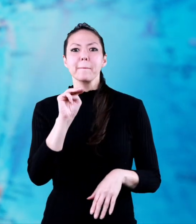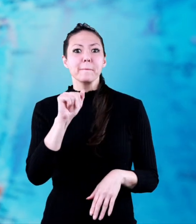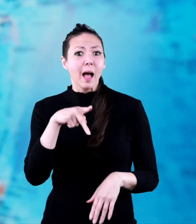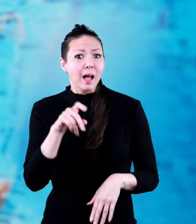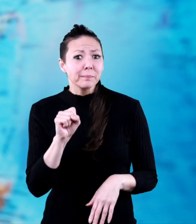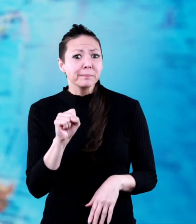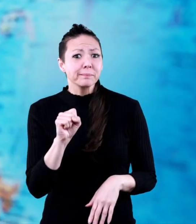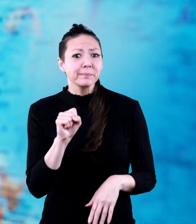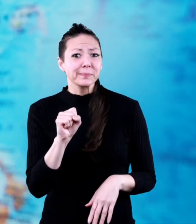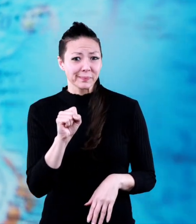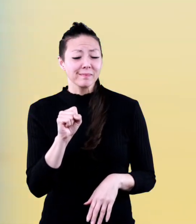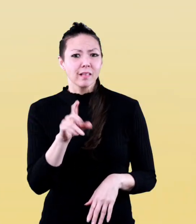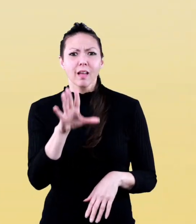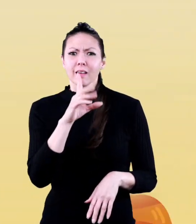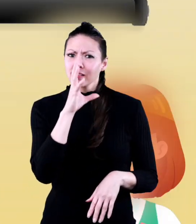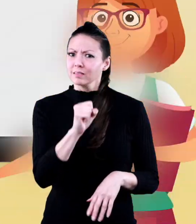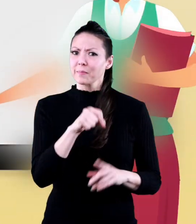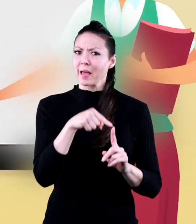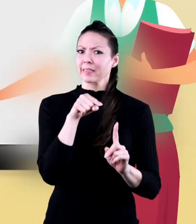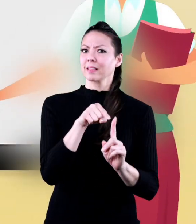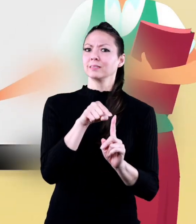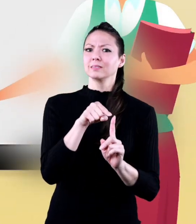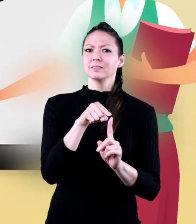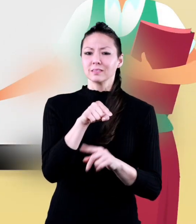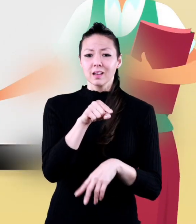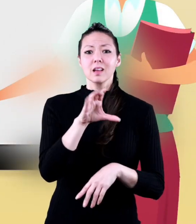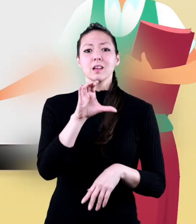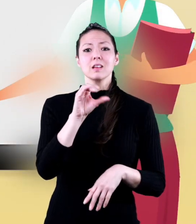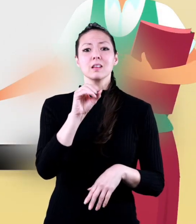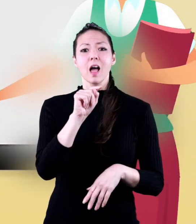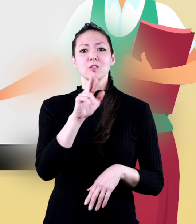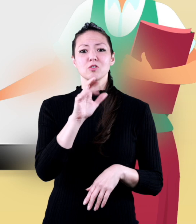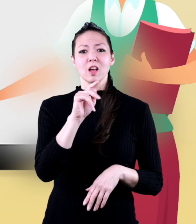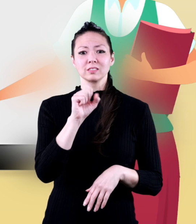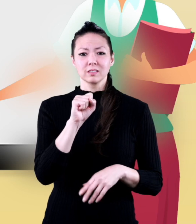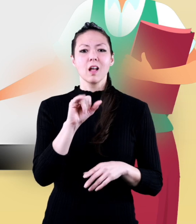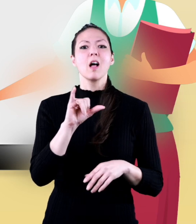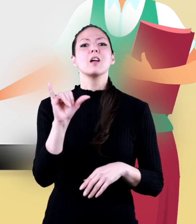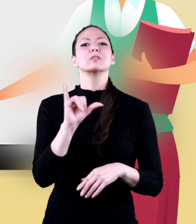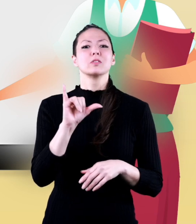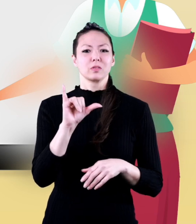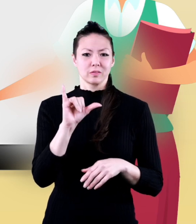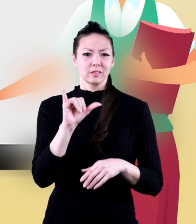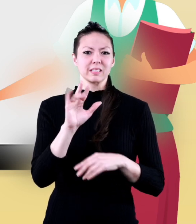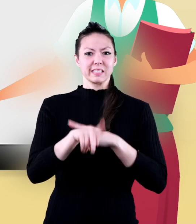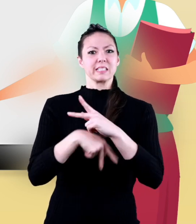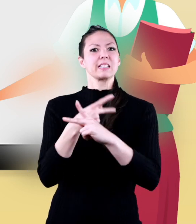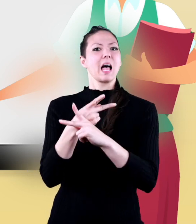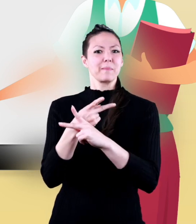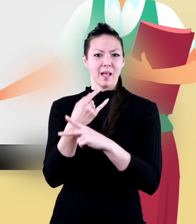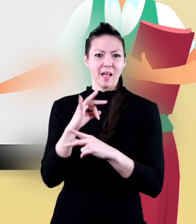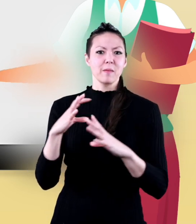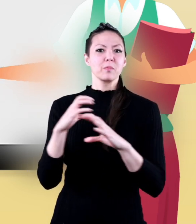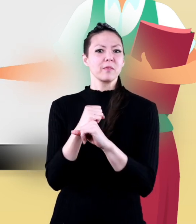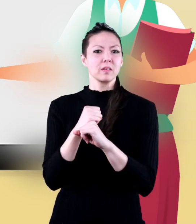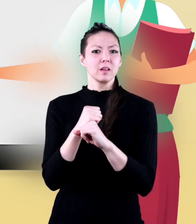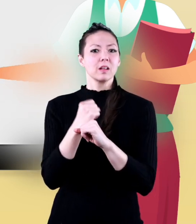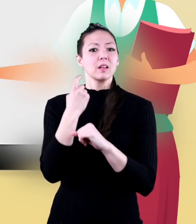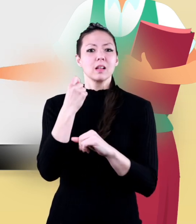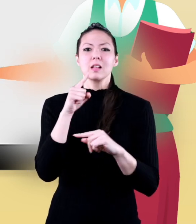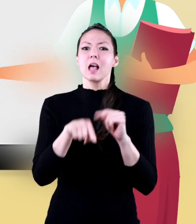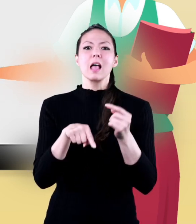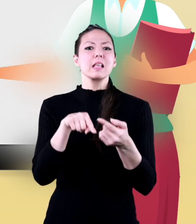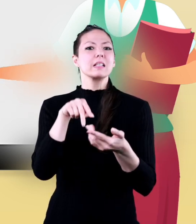and maps. Fun fact, contractions are also a type of abbreviation.